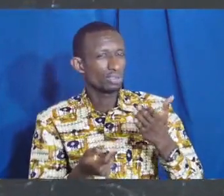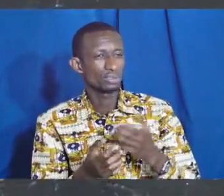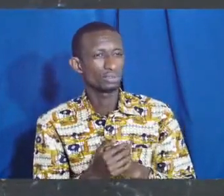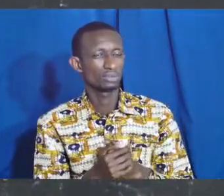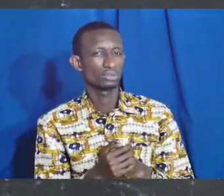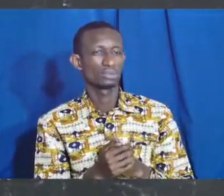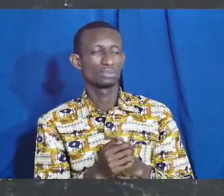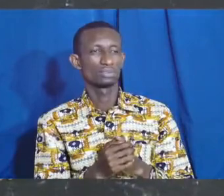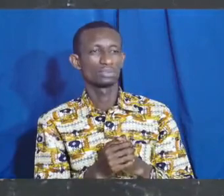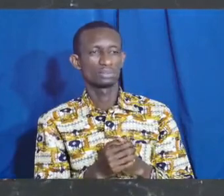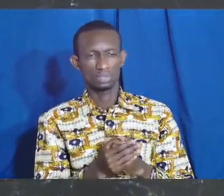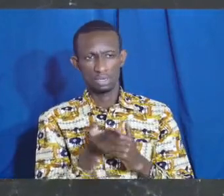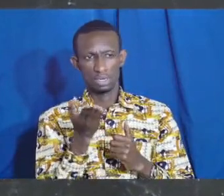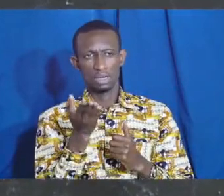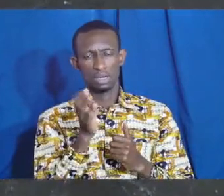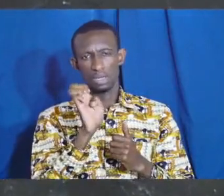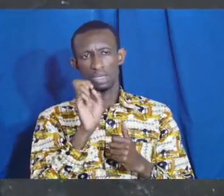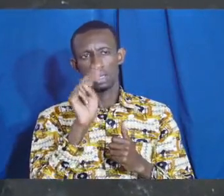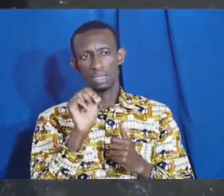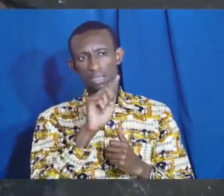are enzymes.